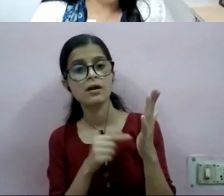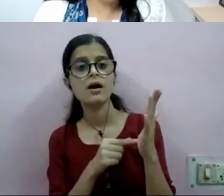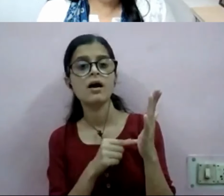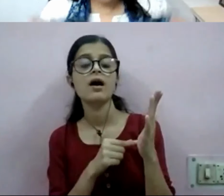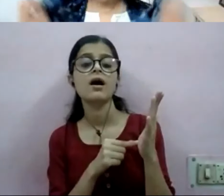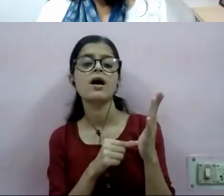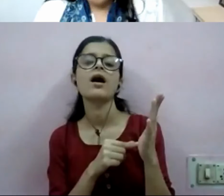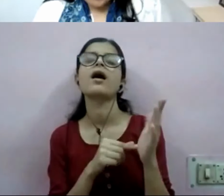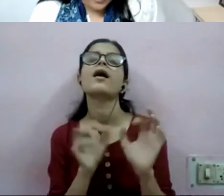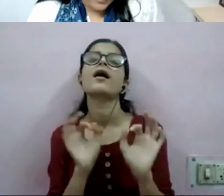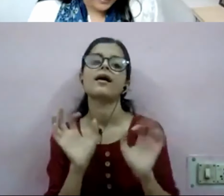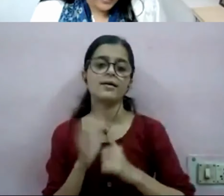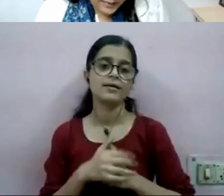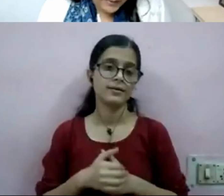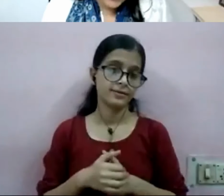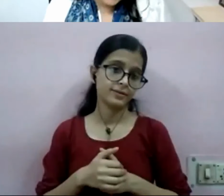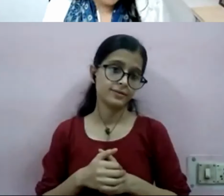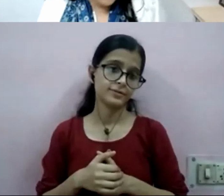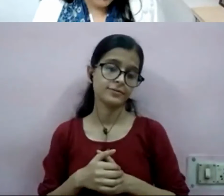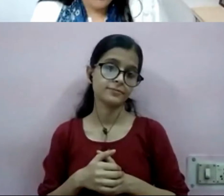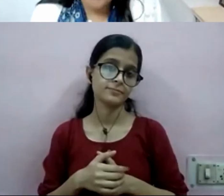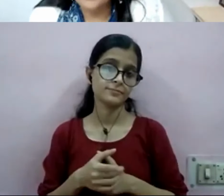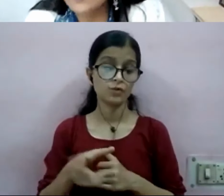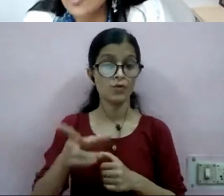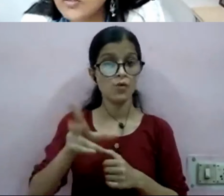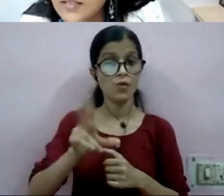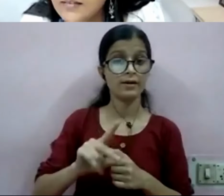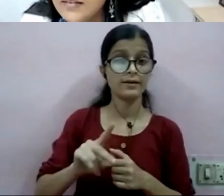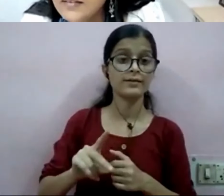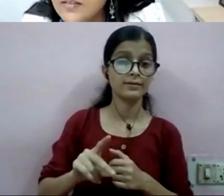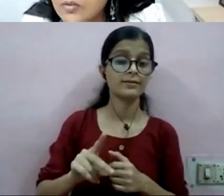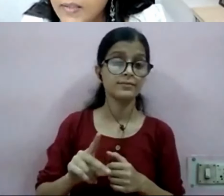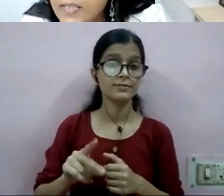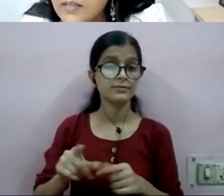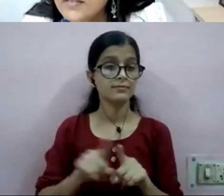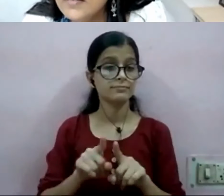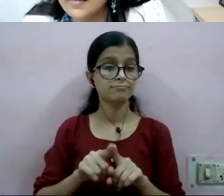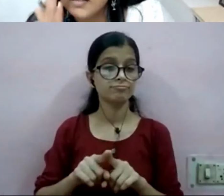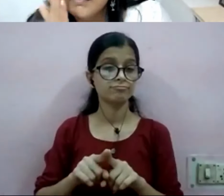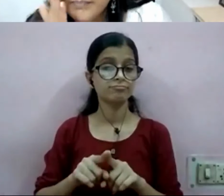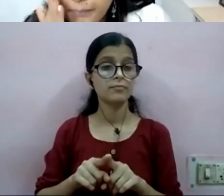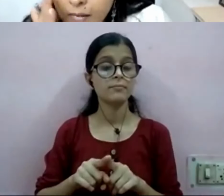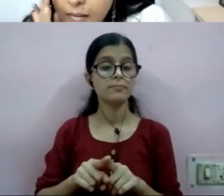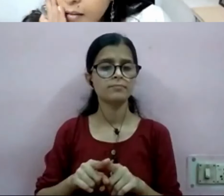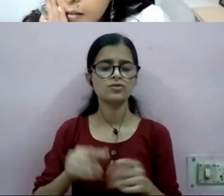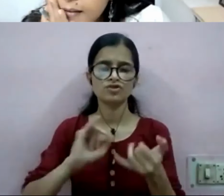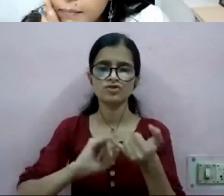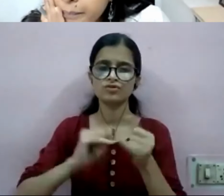this is a little, again, there is a bit of a paradox here in this question, Saksham.